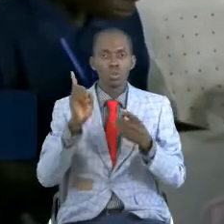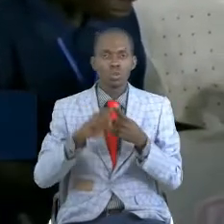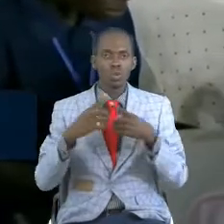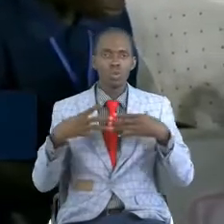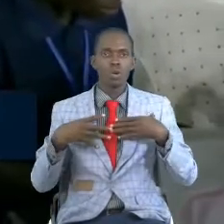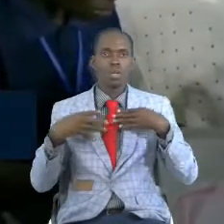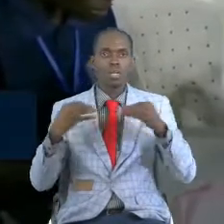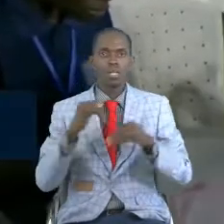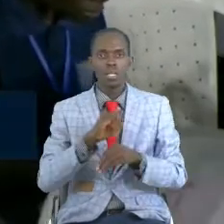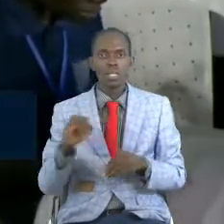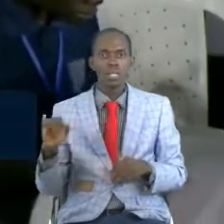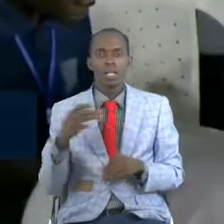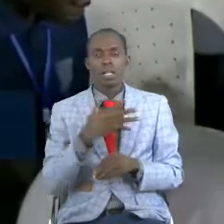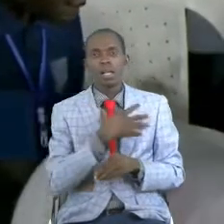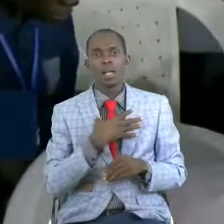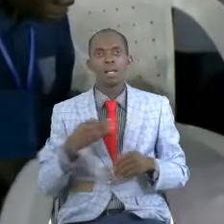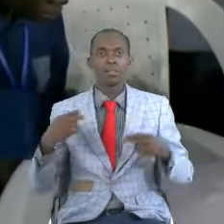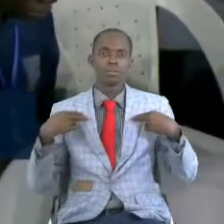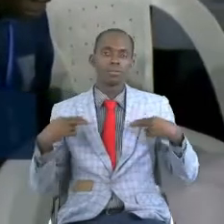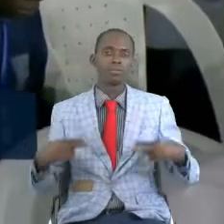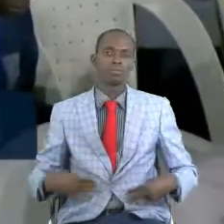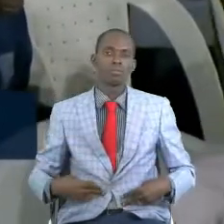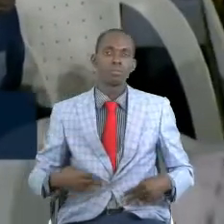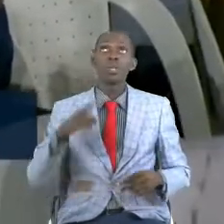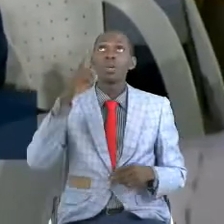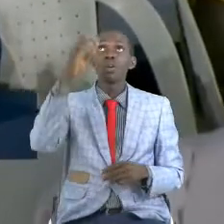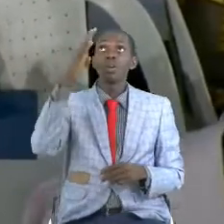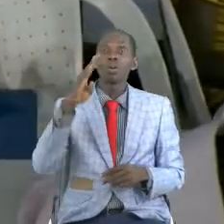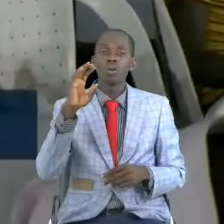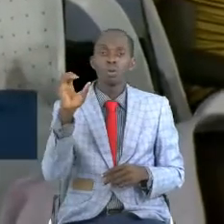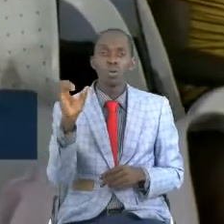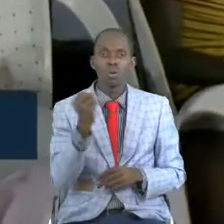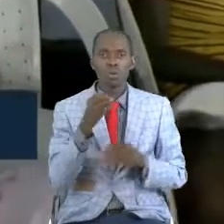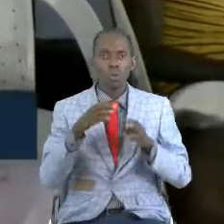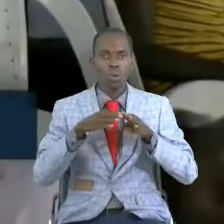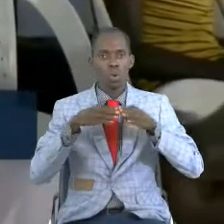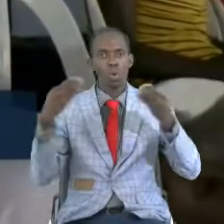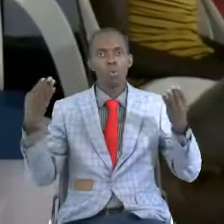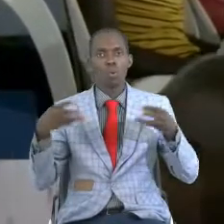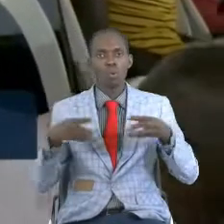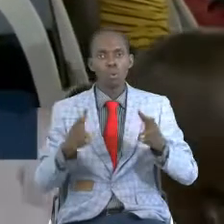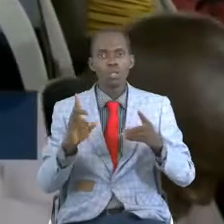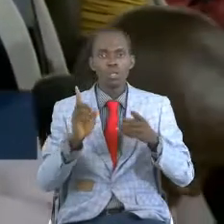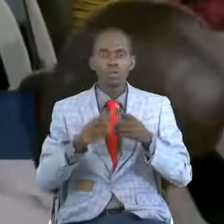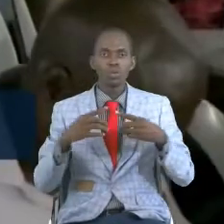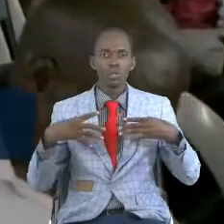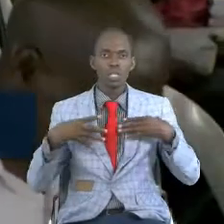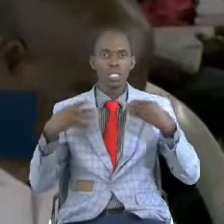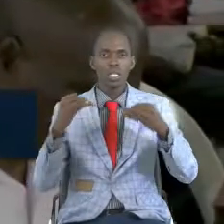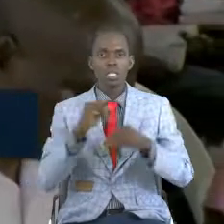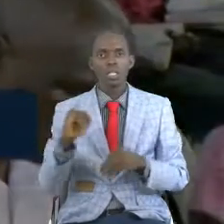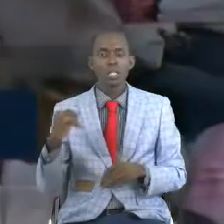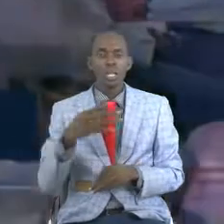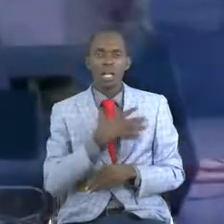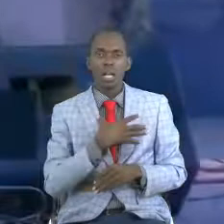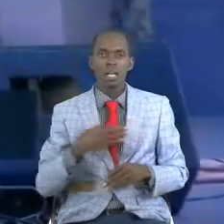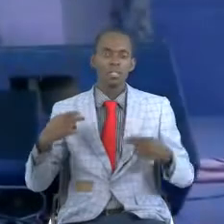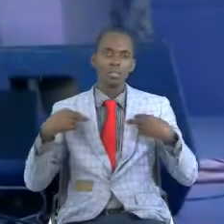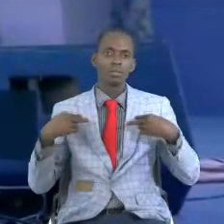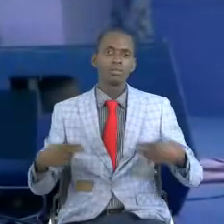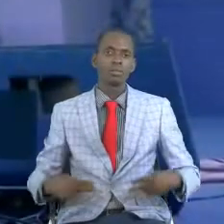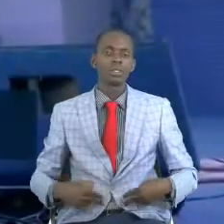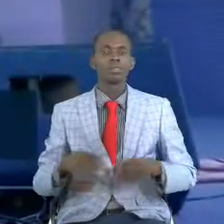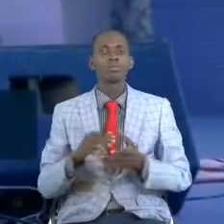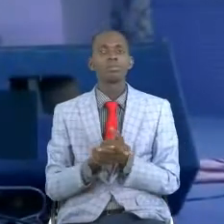and health. God's open way to healing and health.